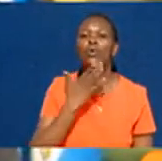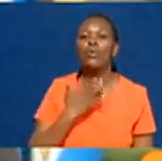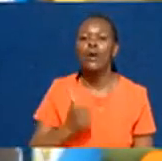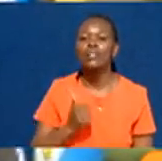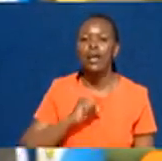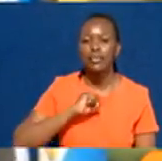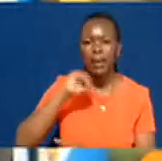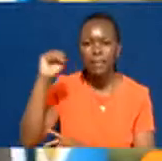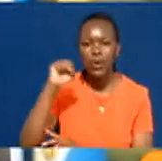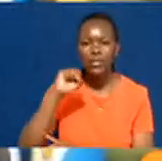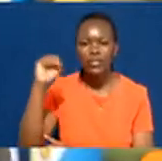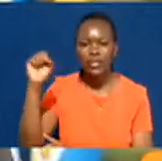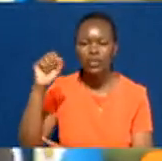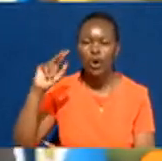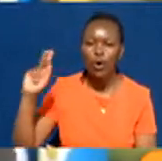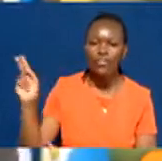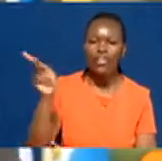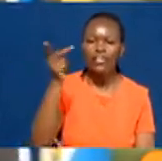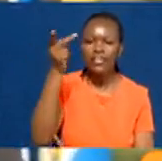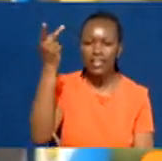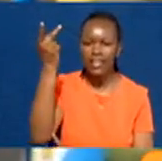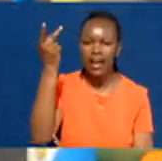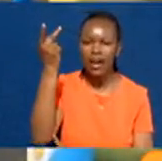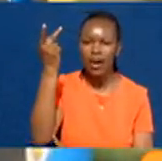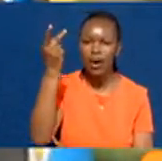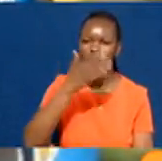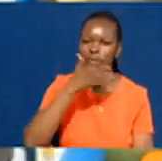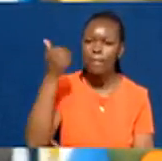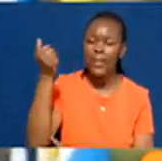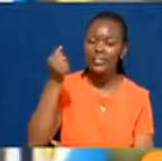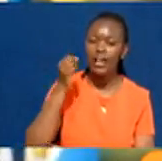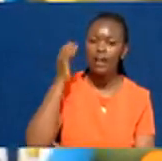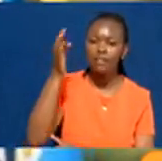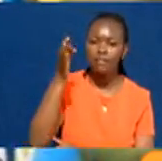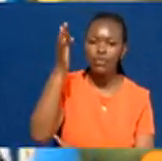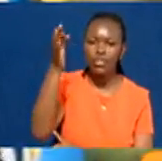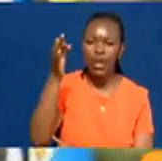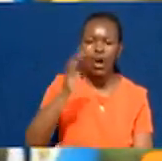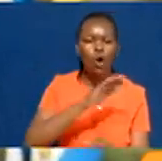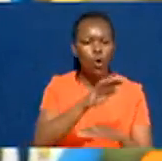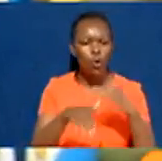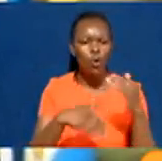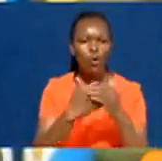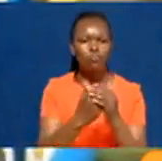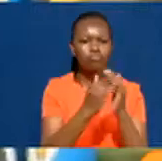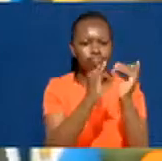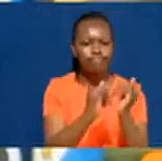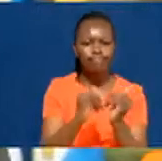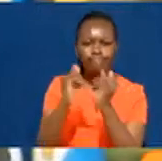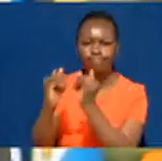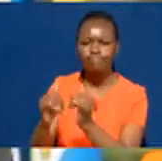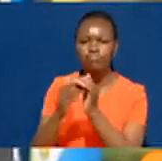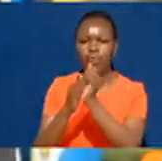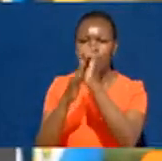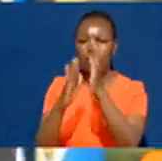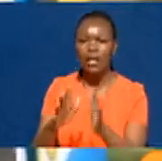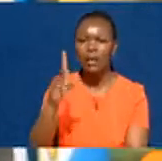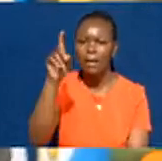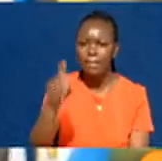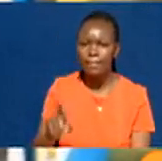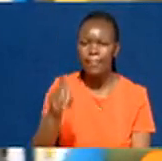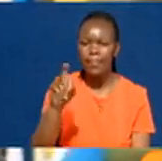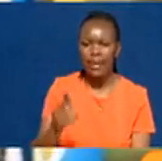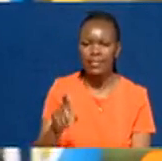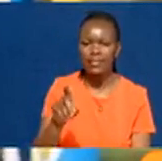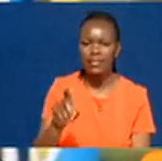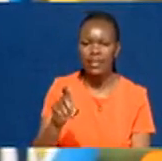of the Kenya of the future. Every leader must be held to account on what they say, and they must